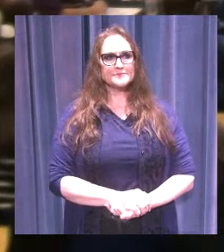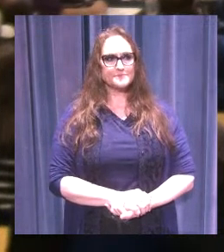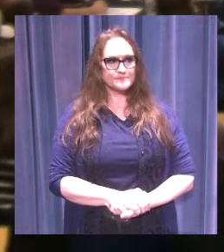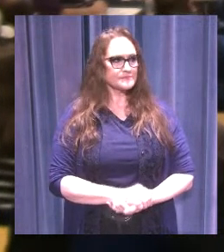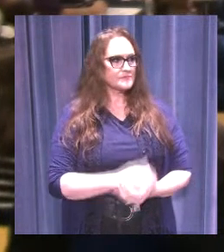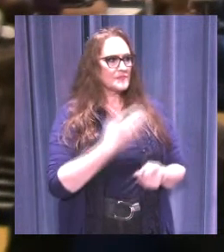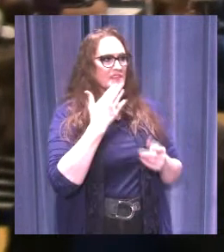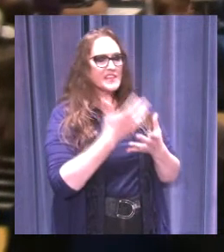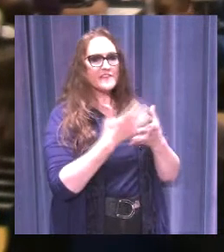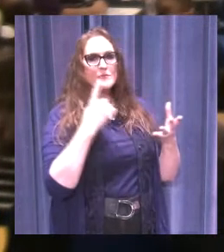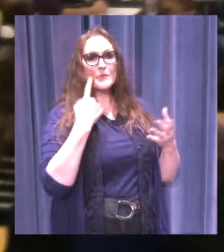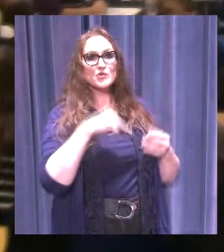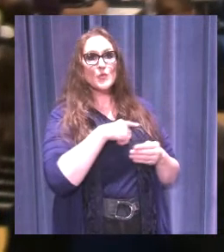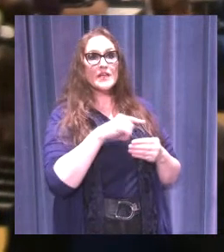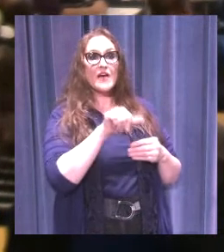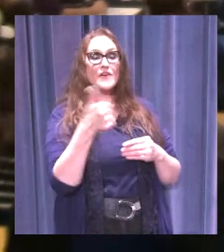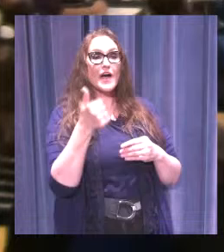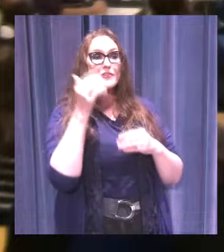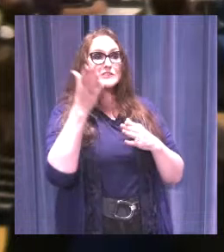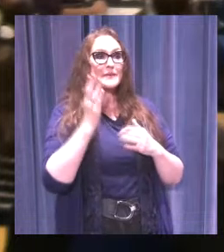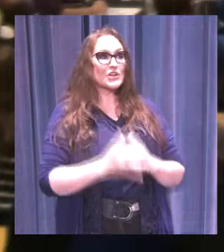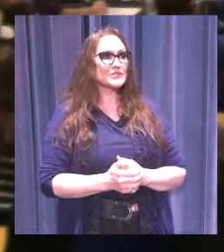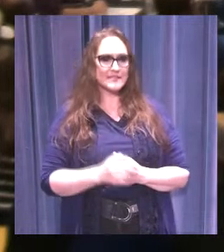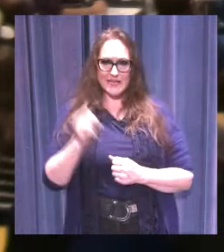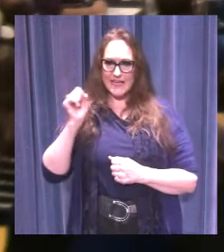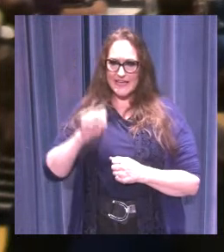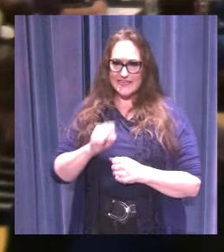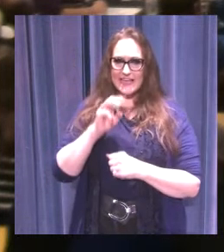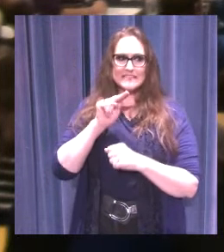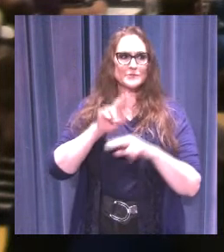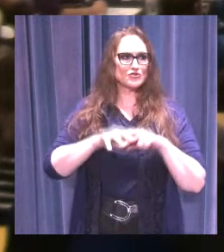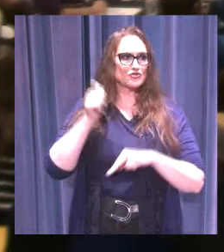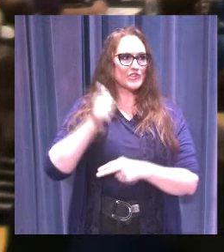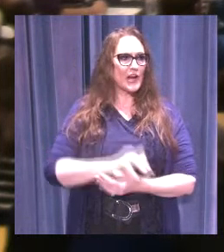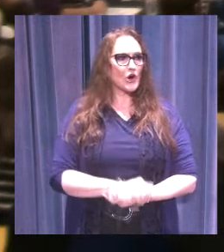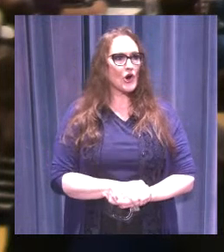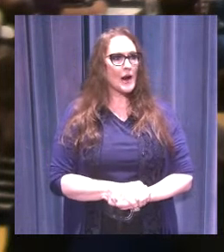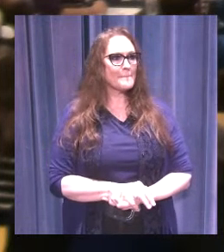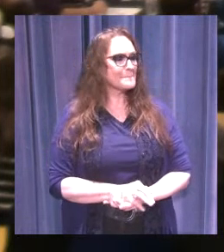Thank you very much. Do we have any other speakers? Yes, Mr. Chair.